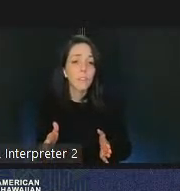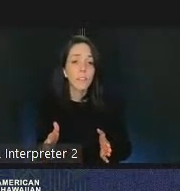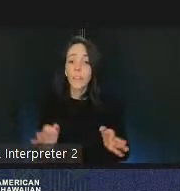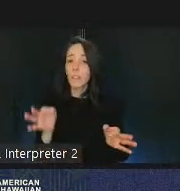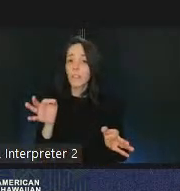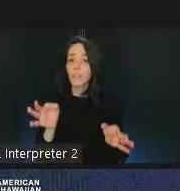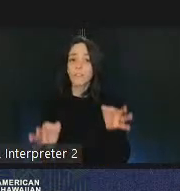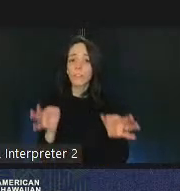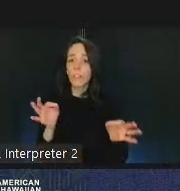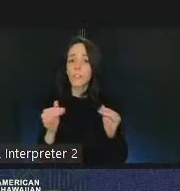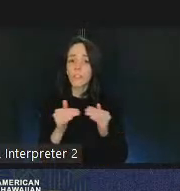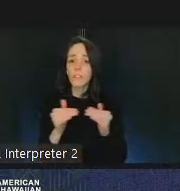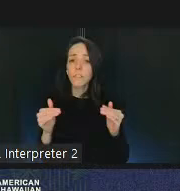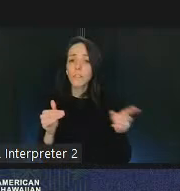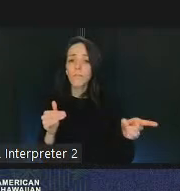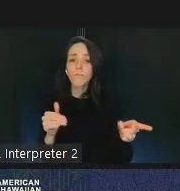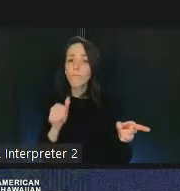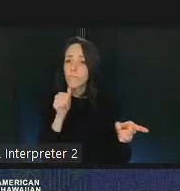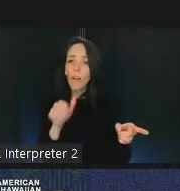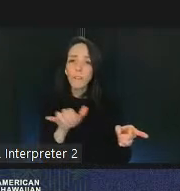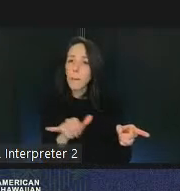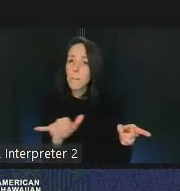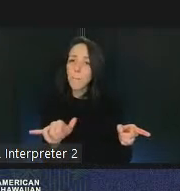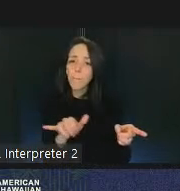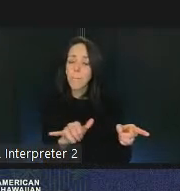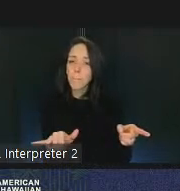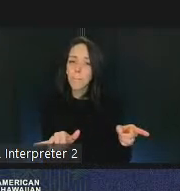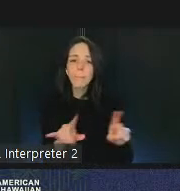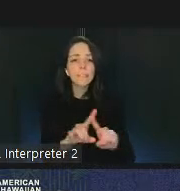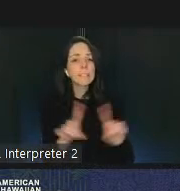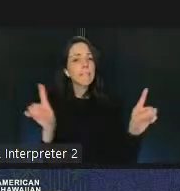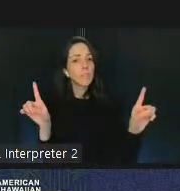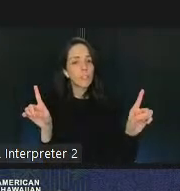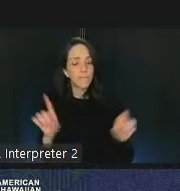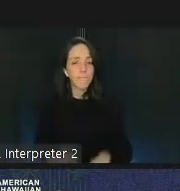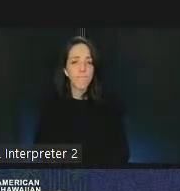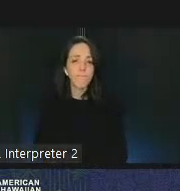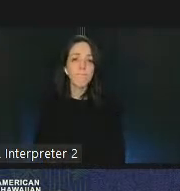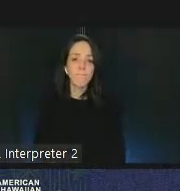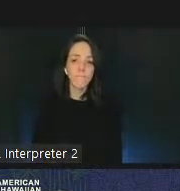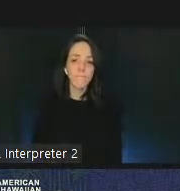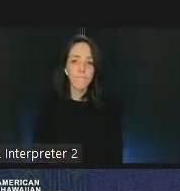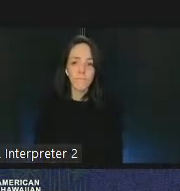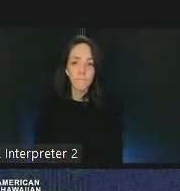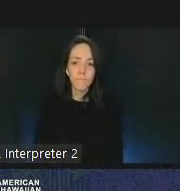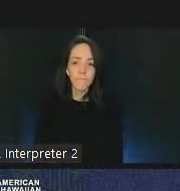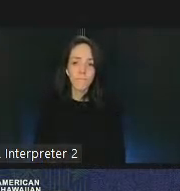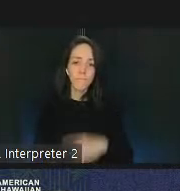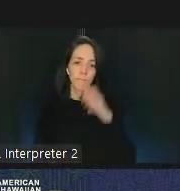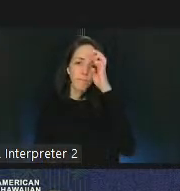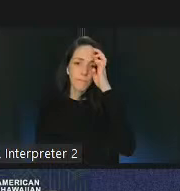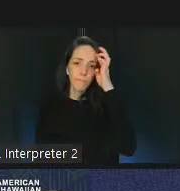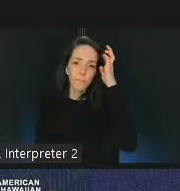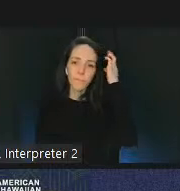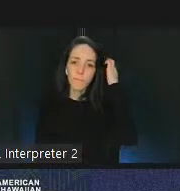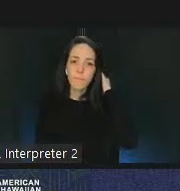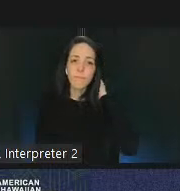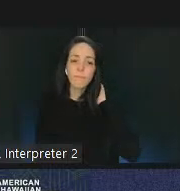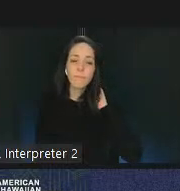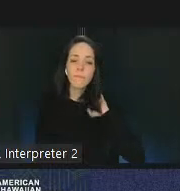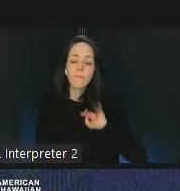the same kind of case backlog that the Circuit Court is experiencing. Next slide, please.